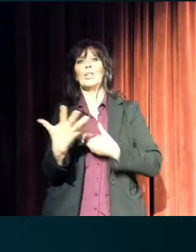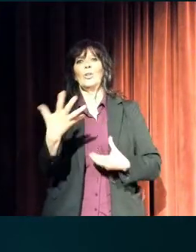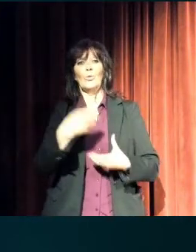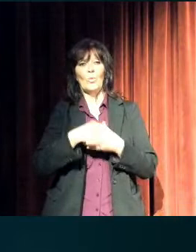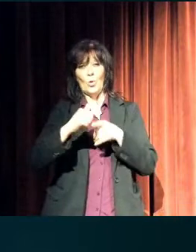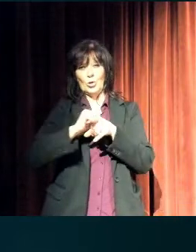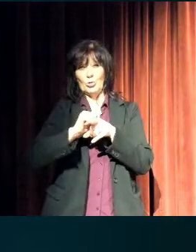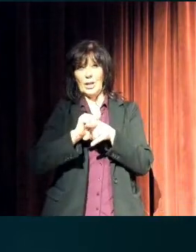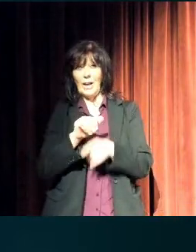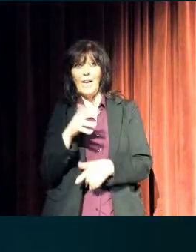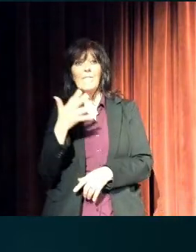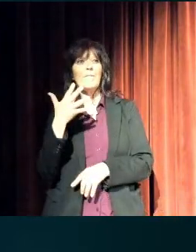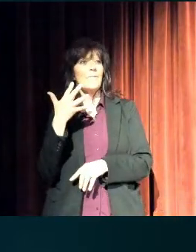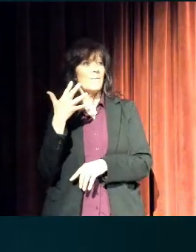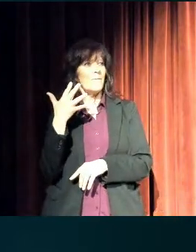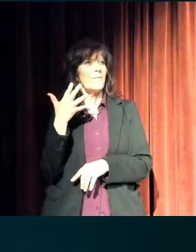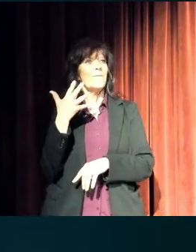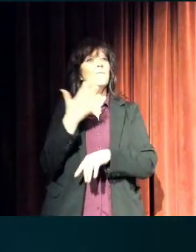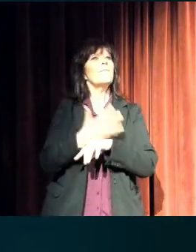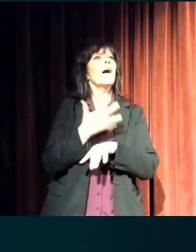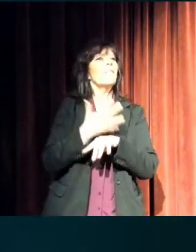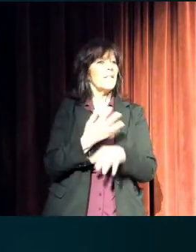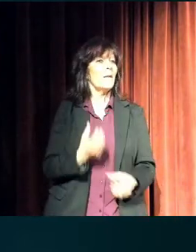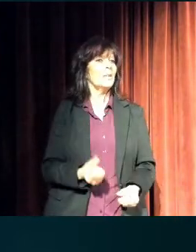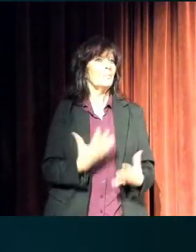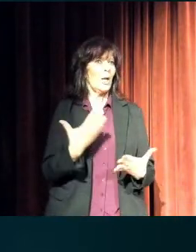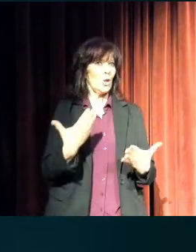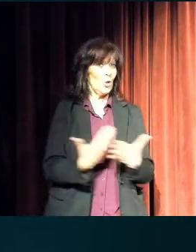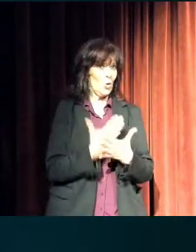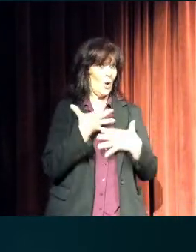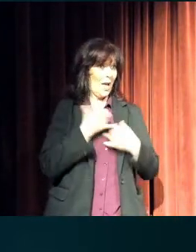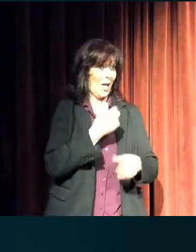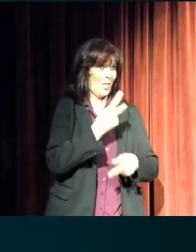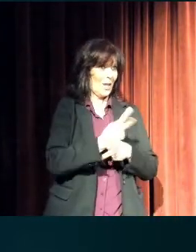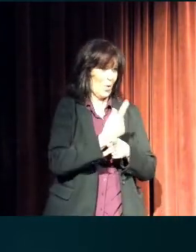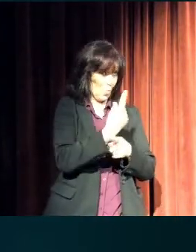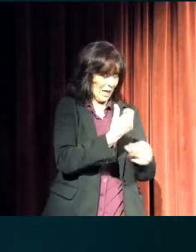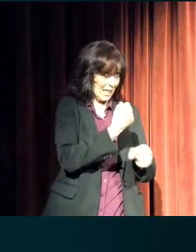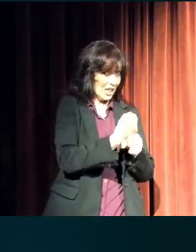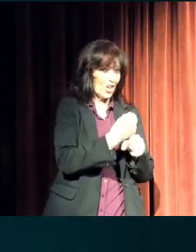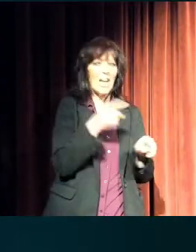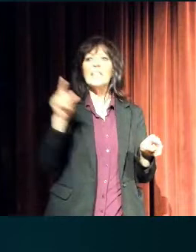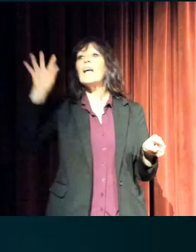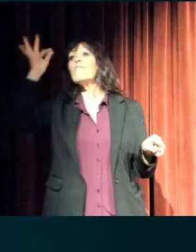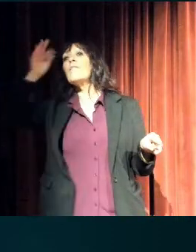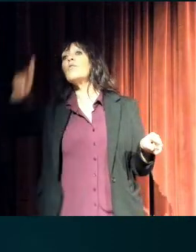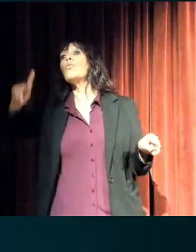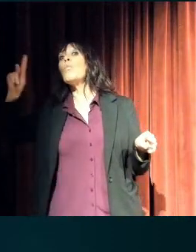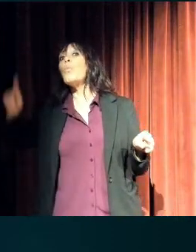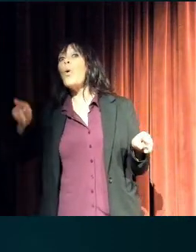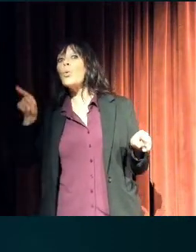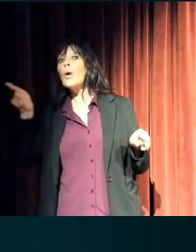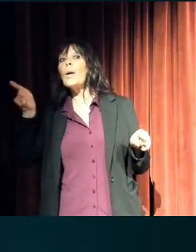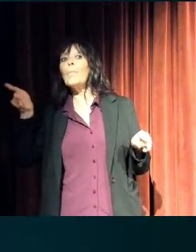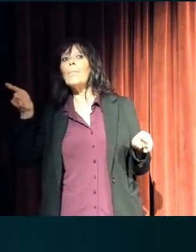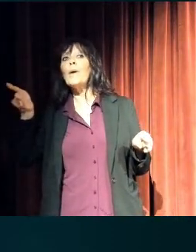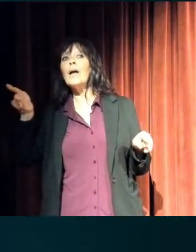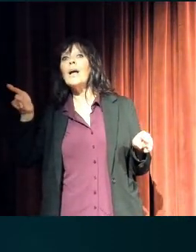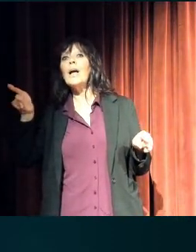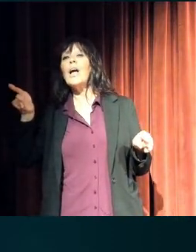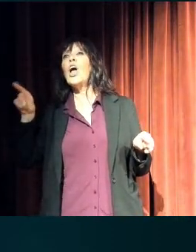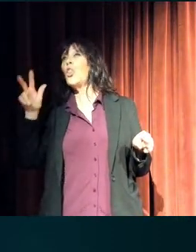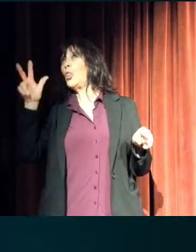trained 5 times as many new healthcare workers in 1 year as the federal program it was based on,